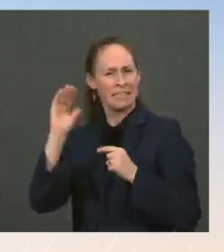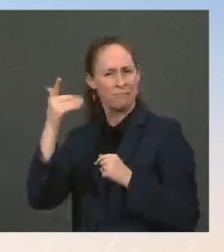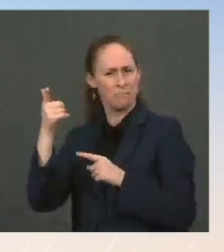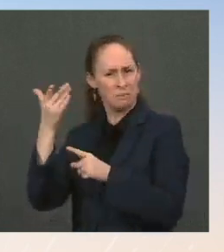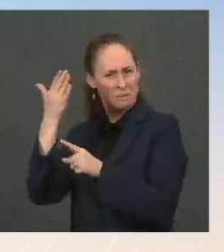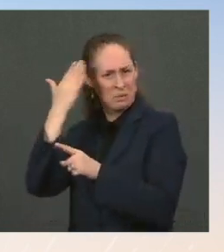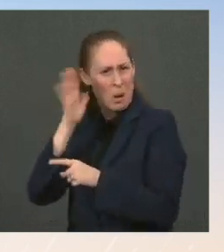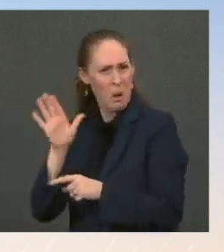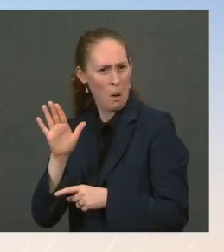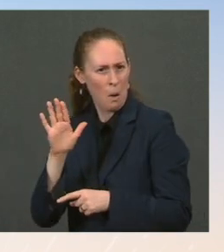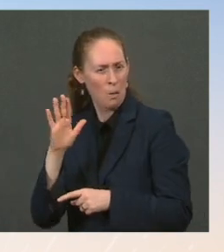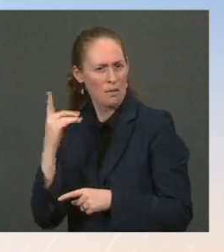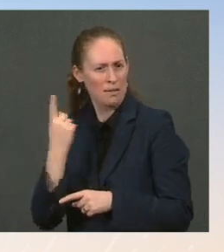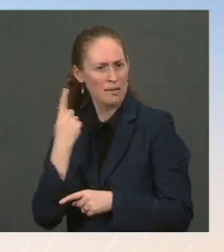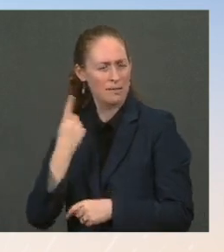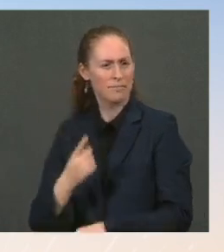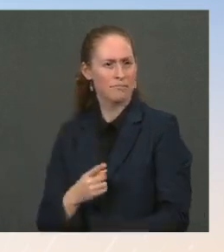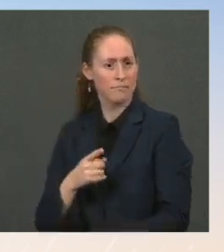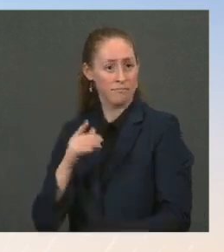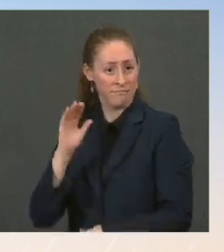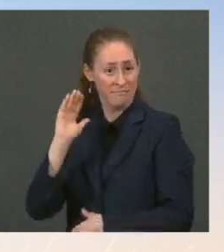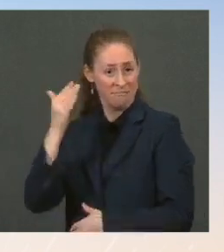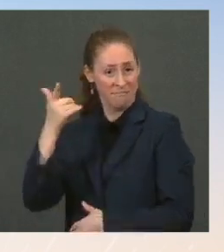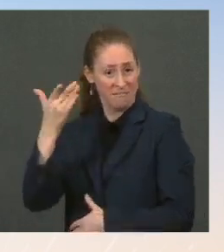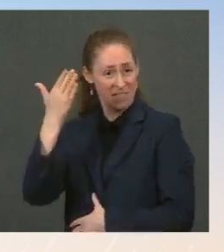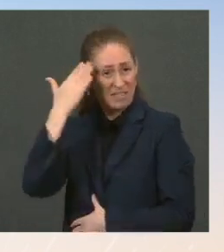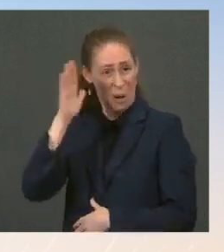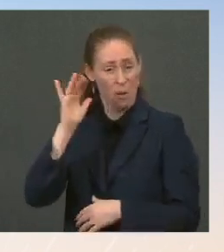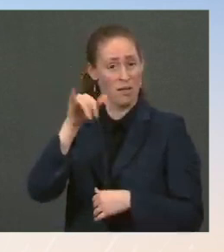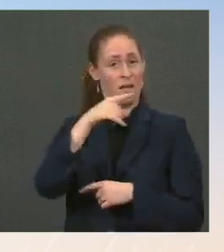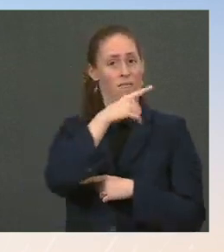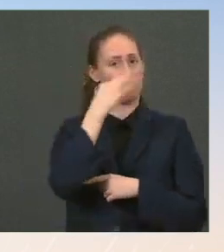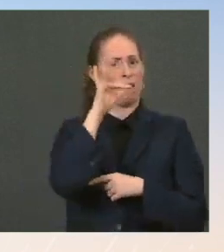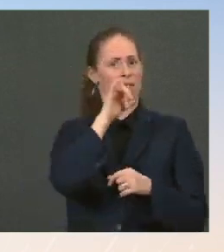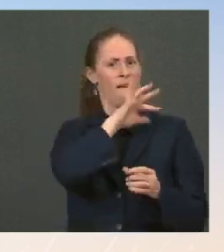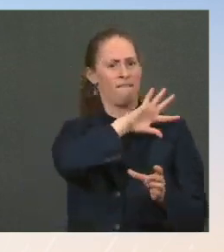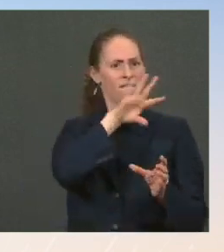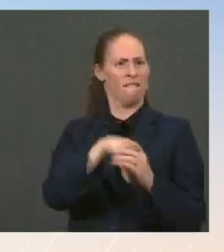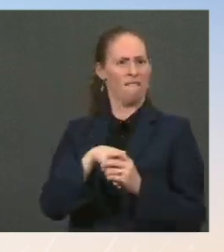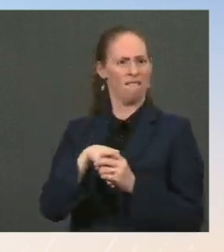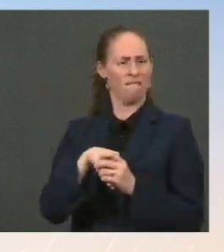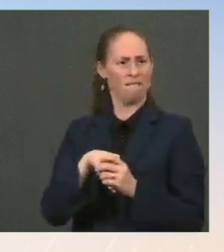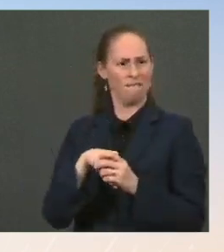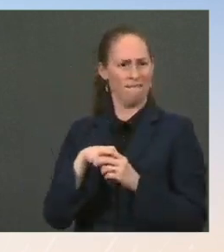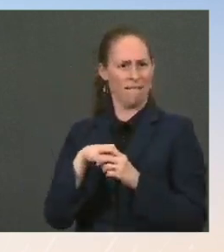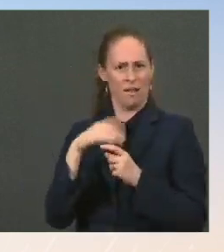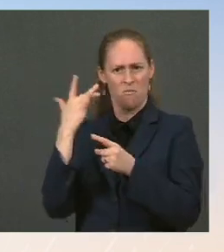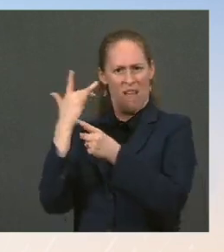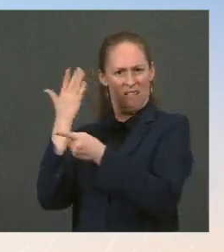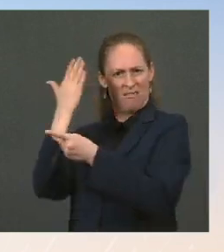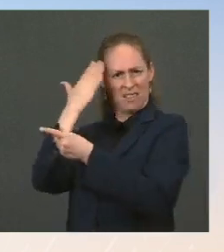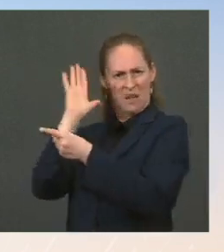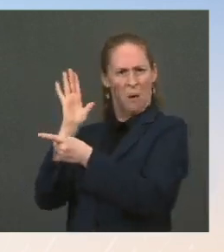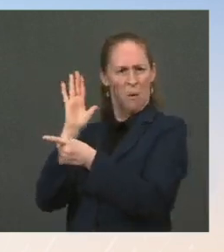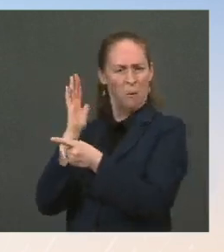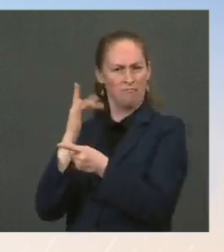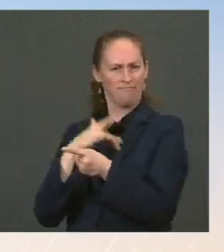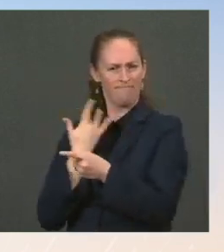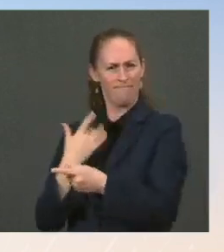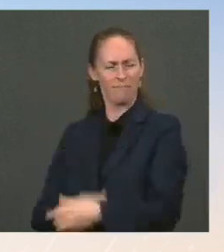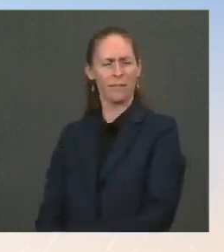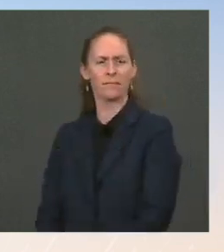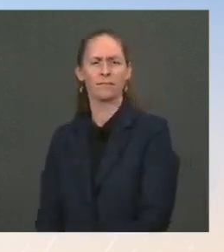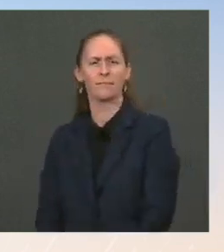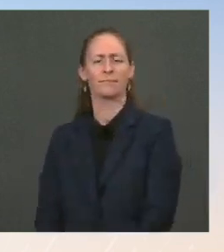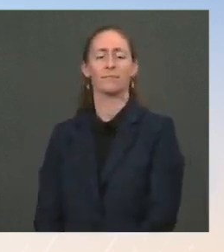in? Was he not aware of the French deal on conventional? separates? Look, I think right now what our focus